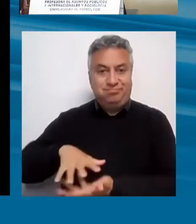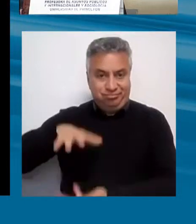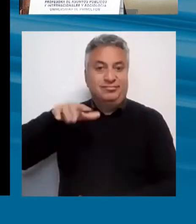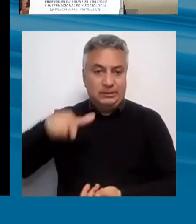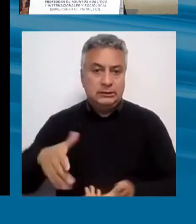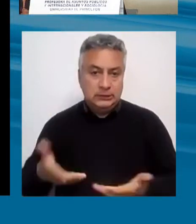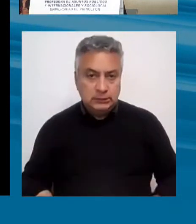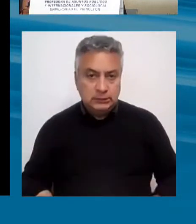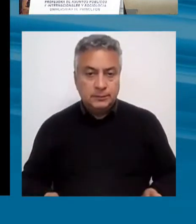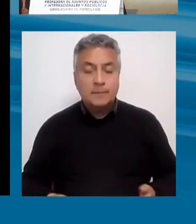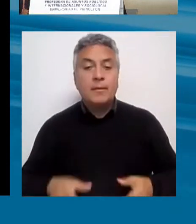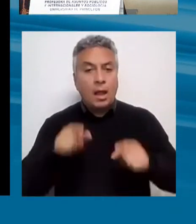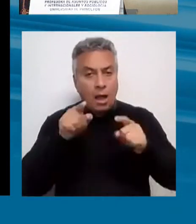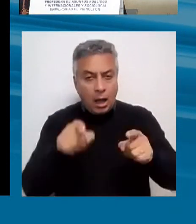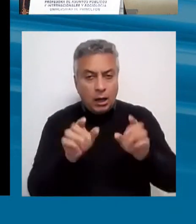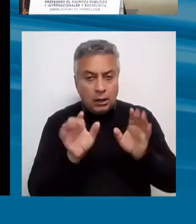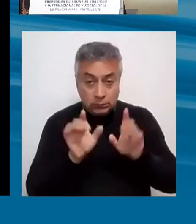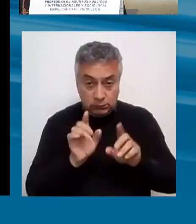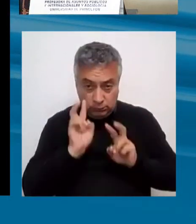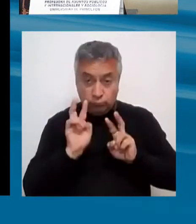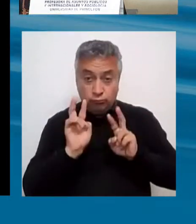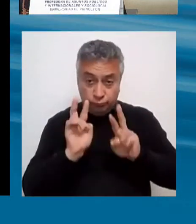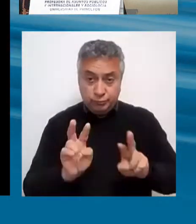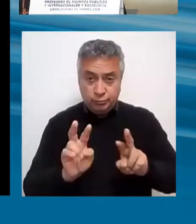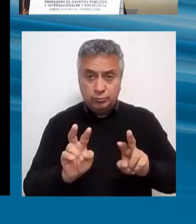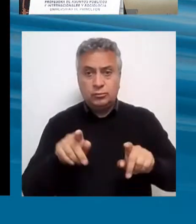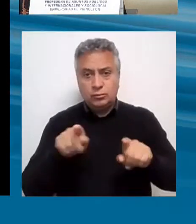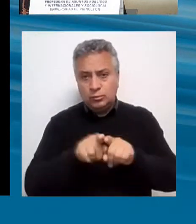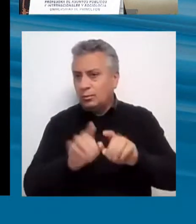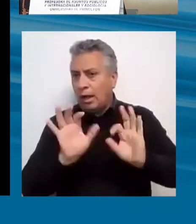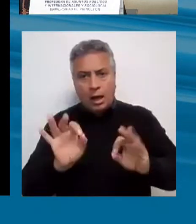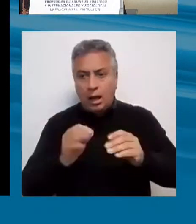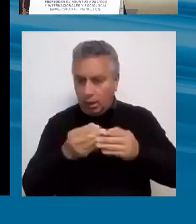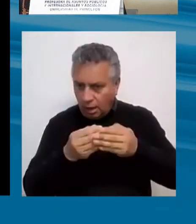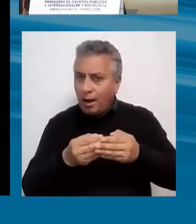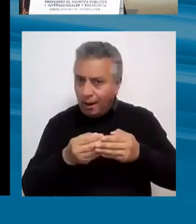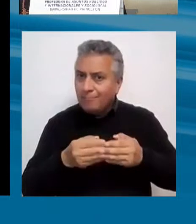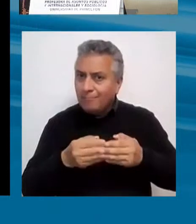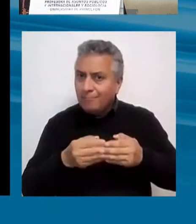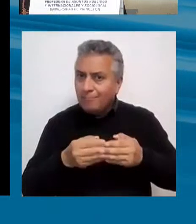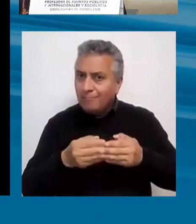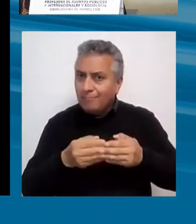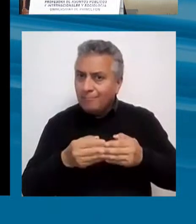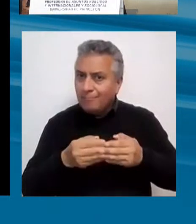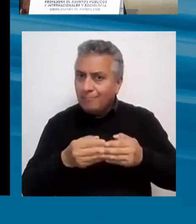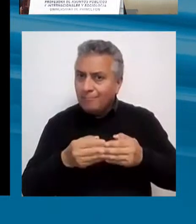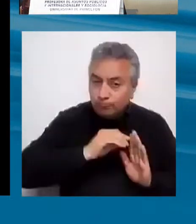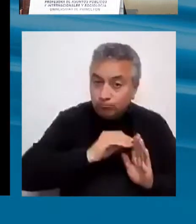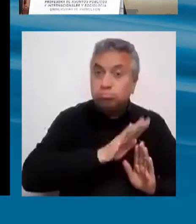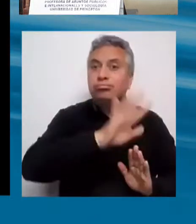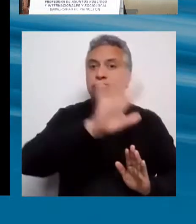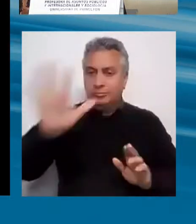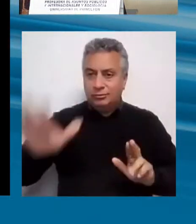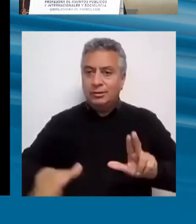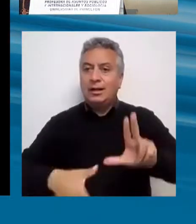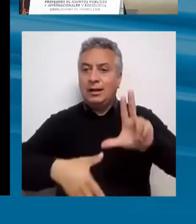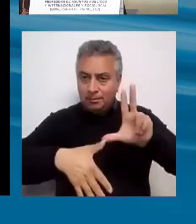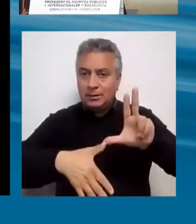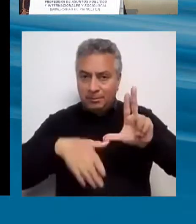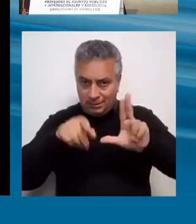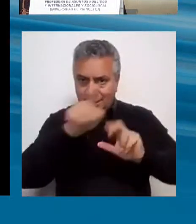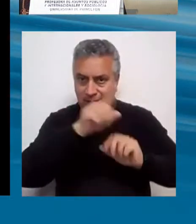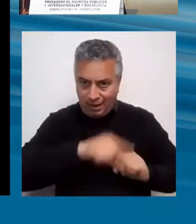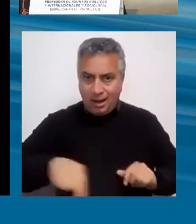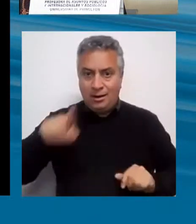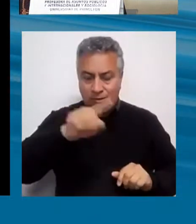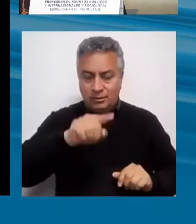well. The pattern of mobility will probably be mirrored in Latin America. So